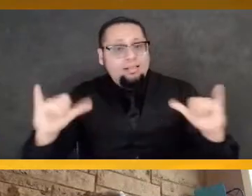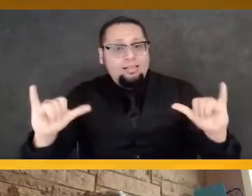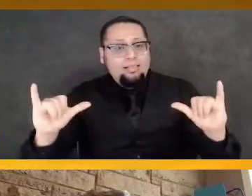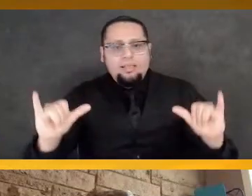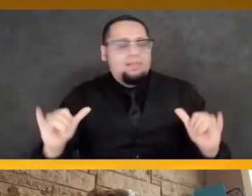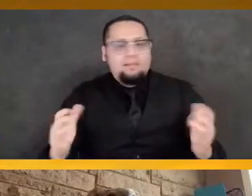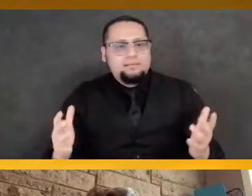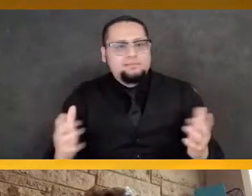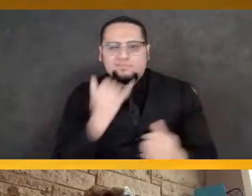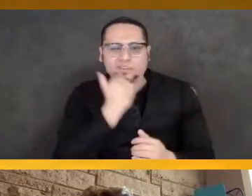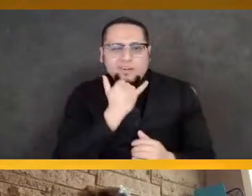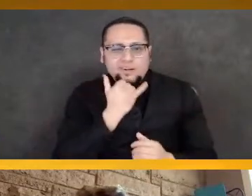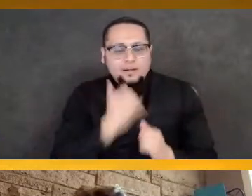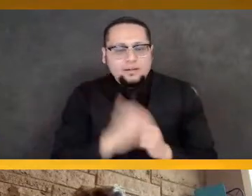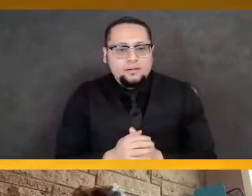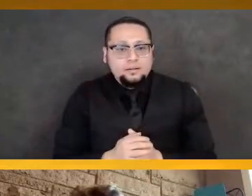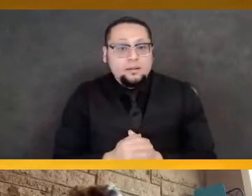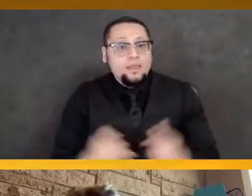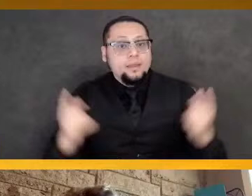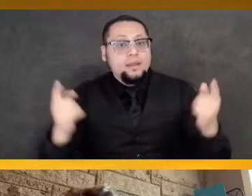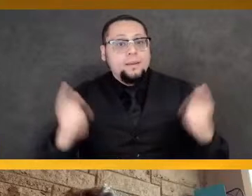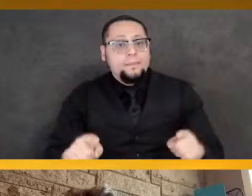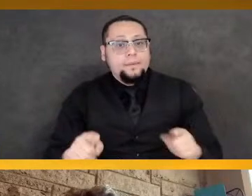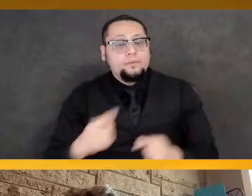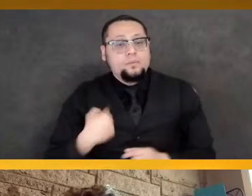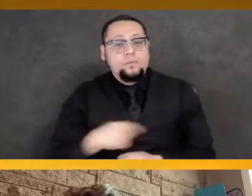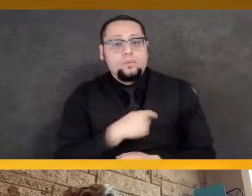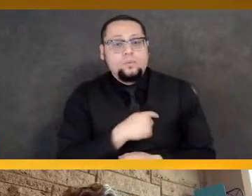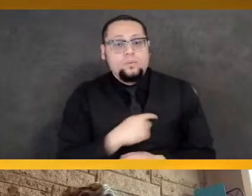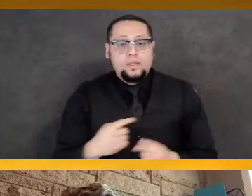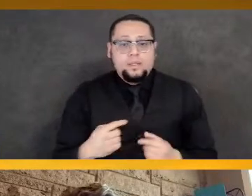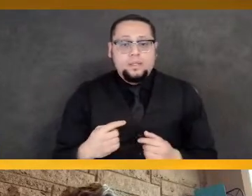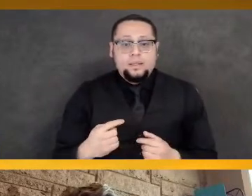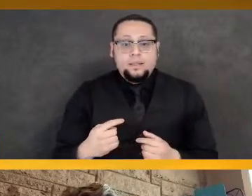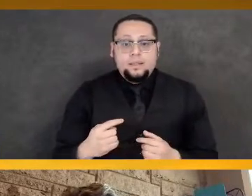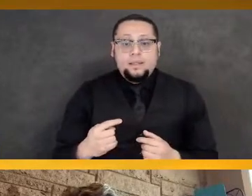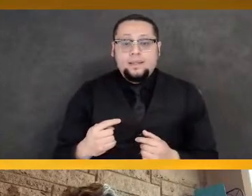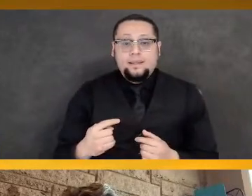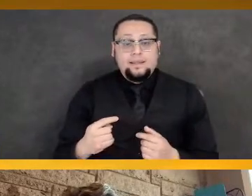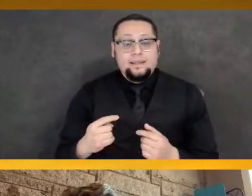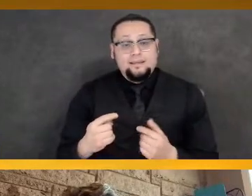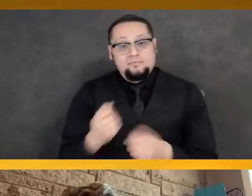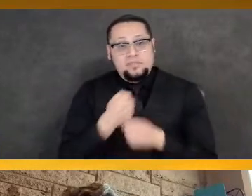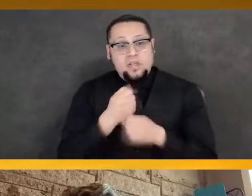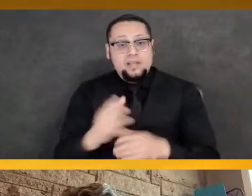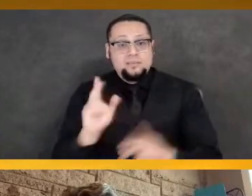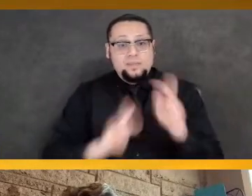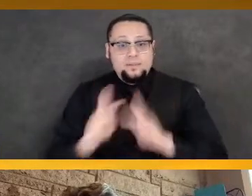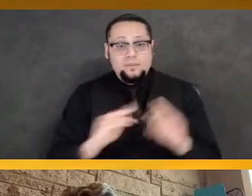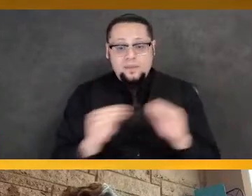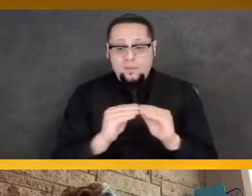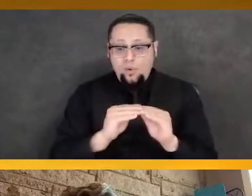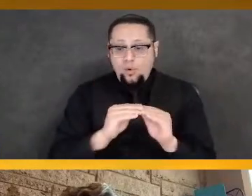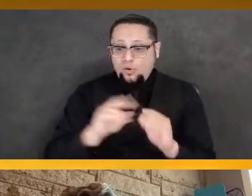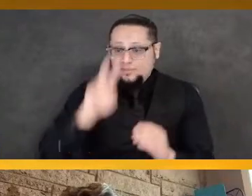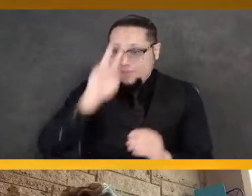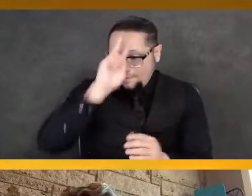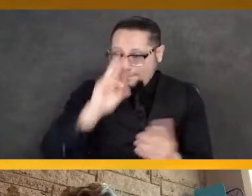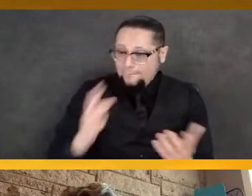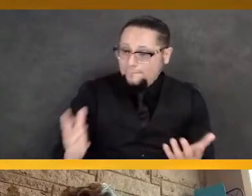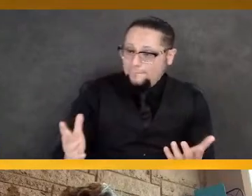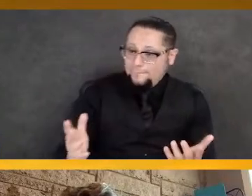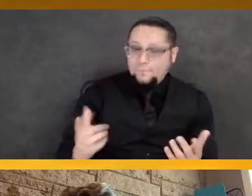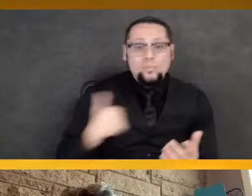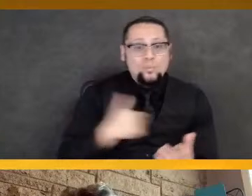put ourselves in a position where we make people dumber, you know, with all the knowledge that we have to this